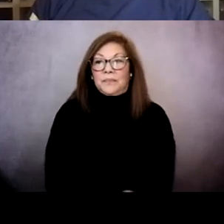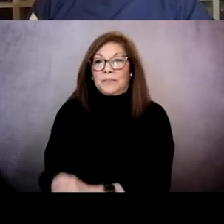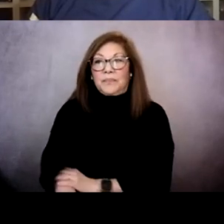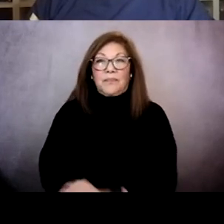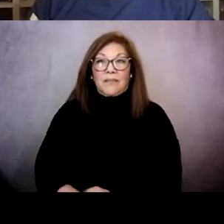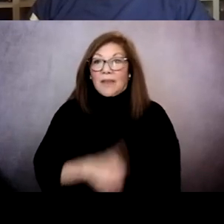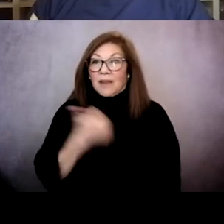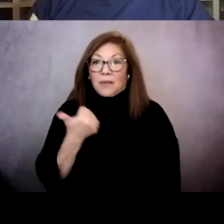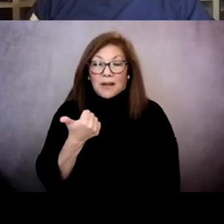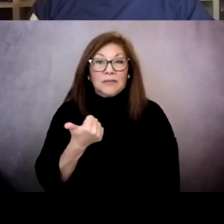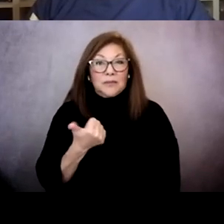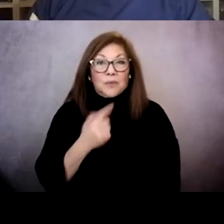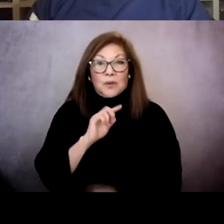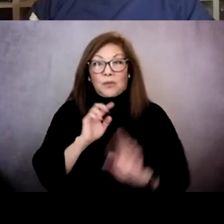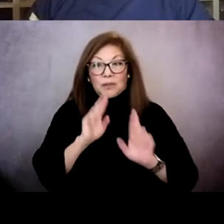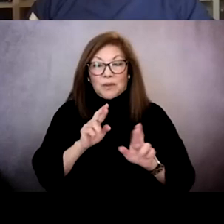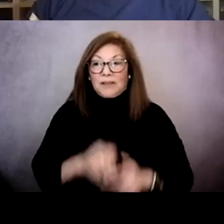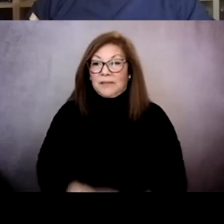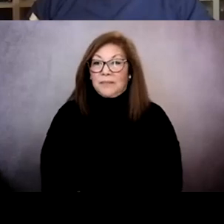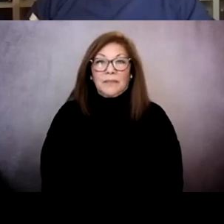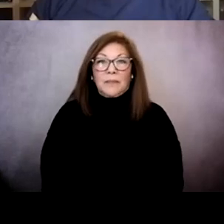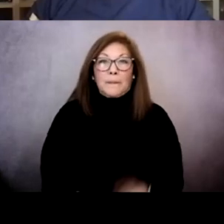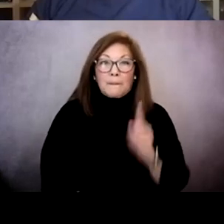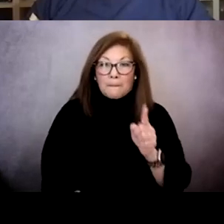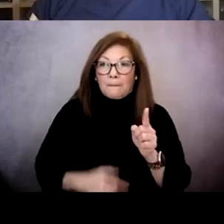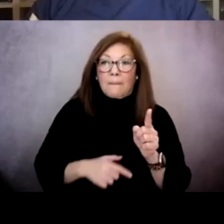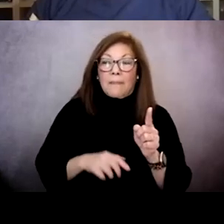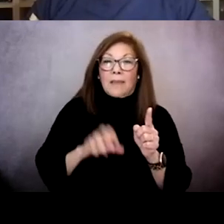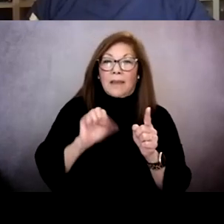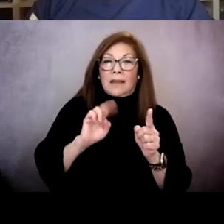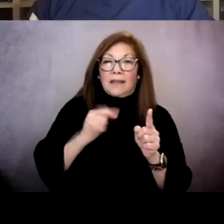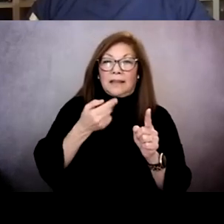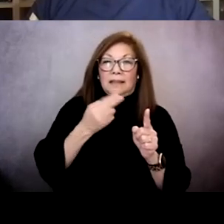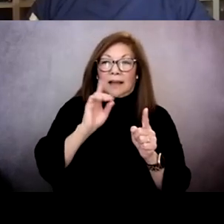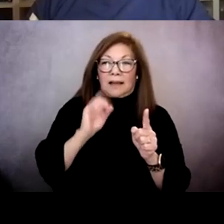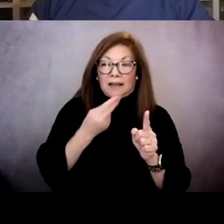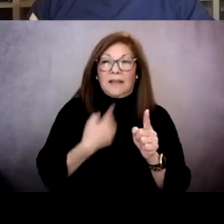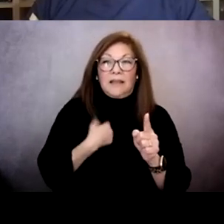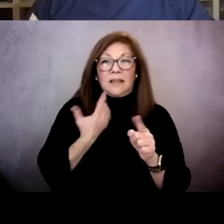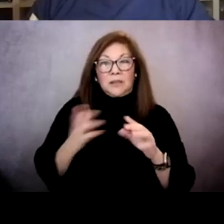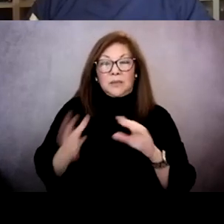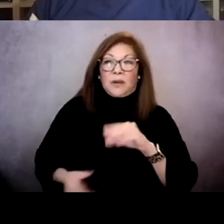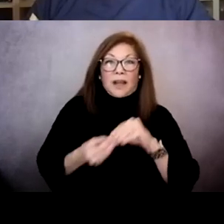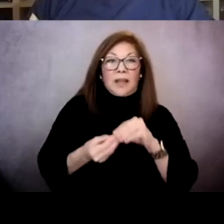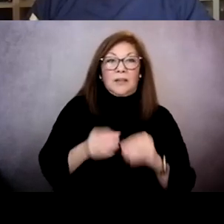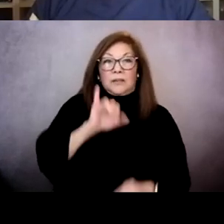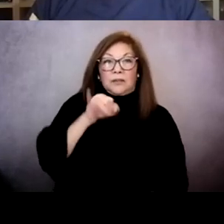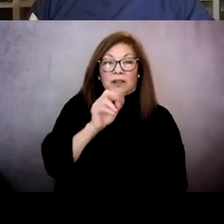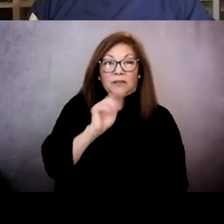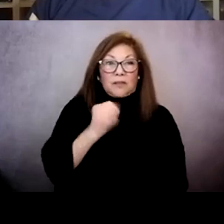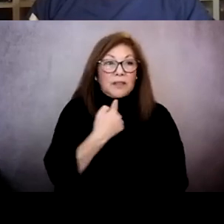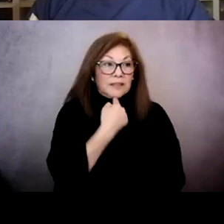to respond to that question? I just have a specific underline to what Jafreen said so well, which